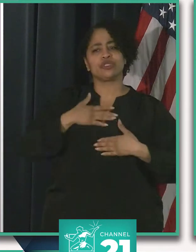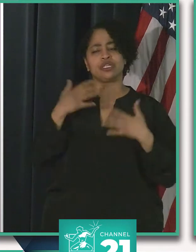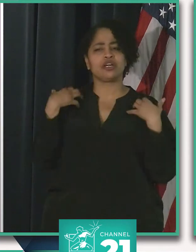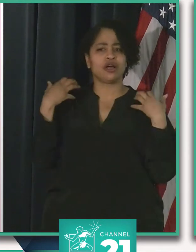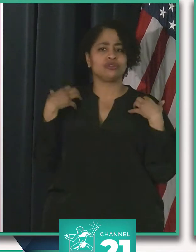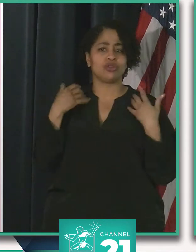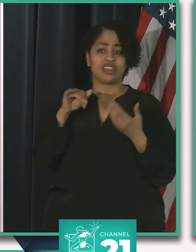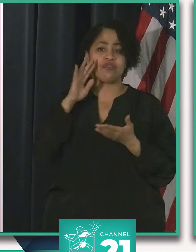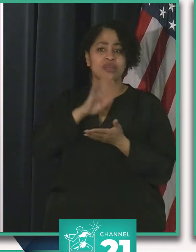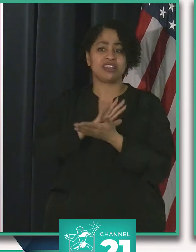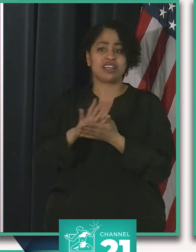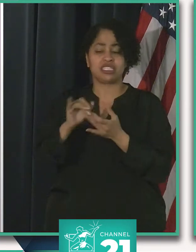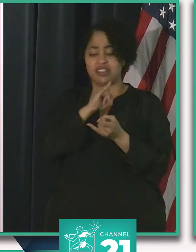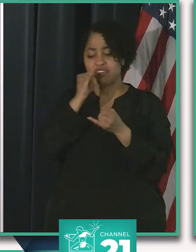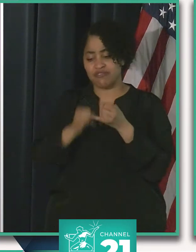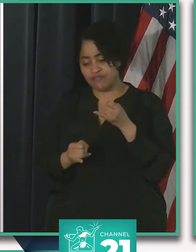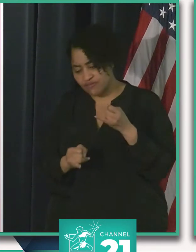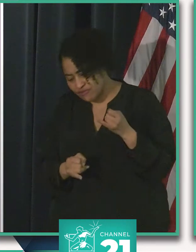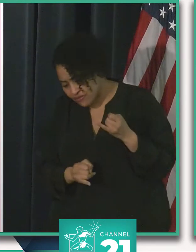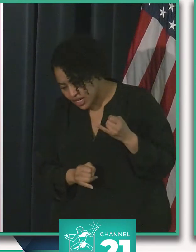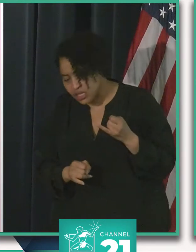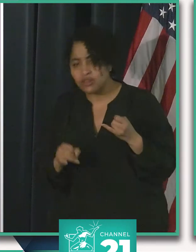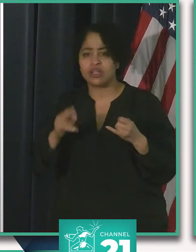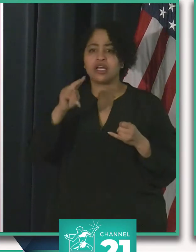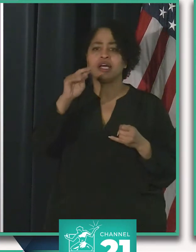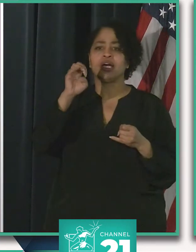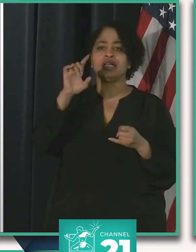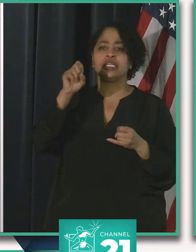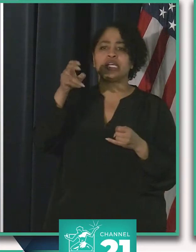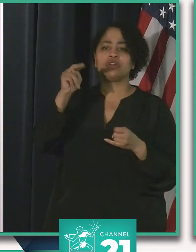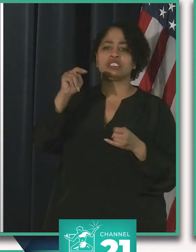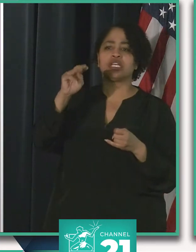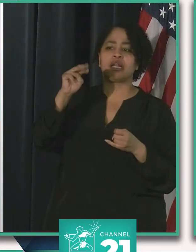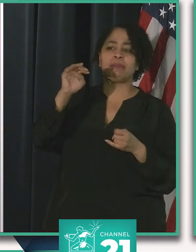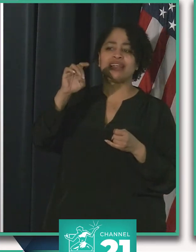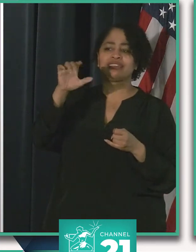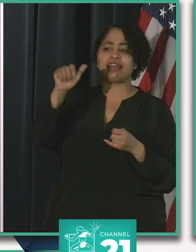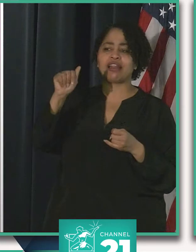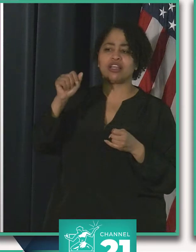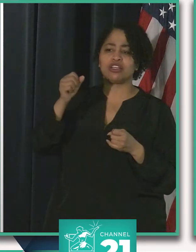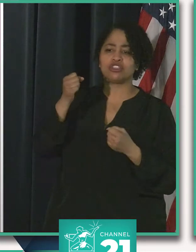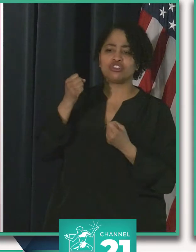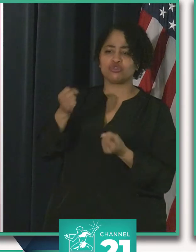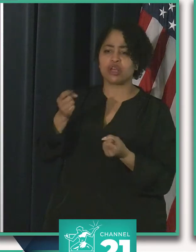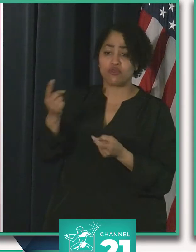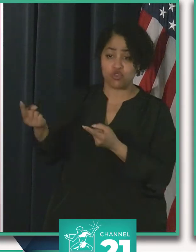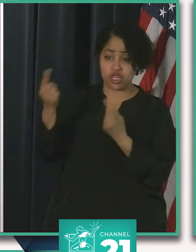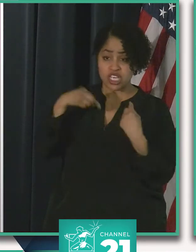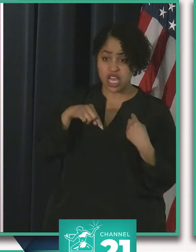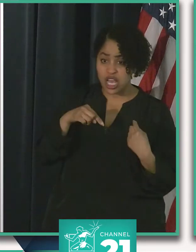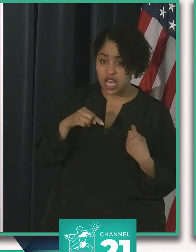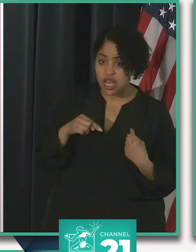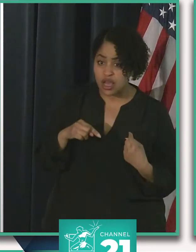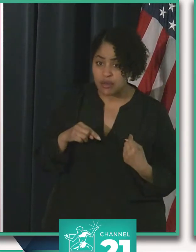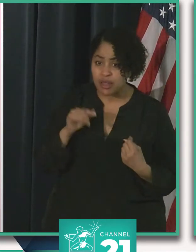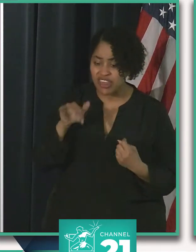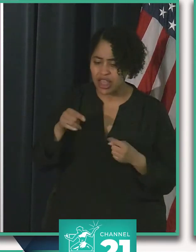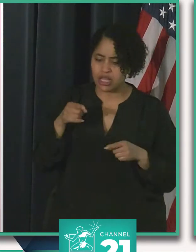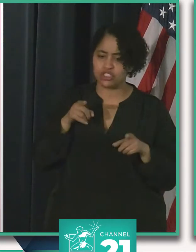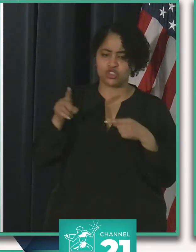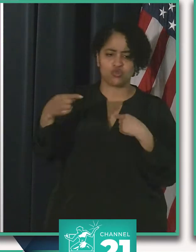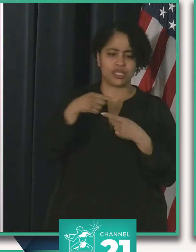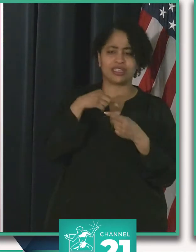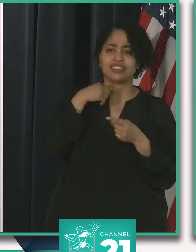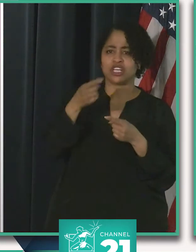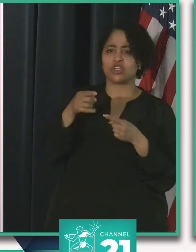nice. My final thing is the Nelson Mandela Drive. When you come down to CCF to get your shot, right, the directions tell